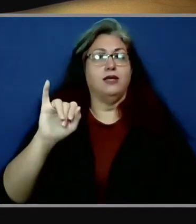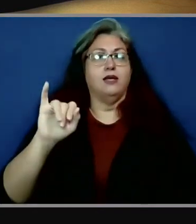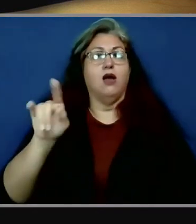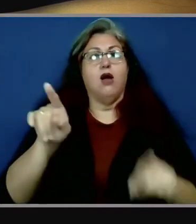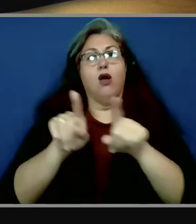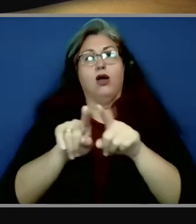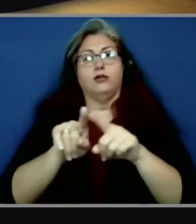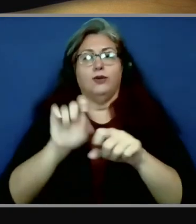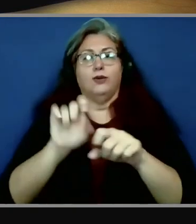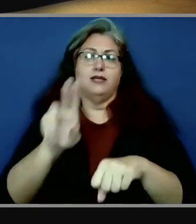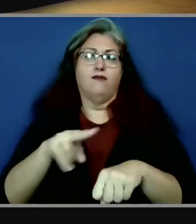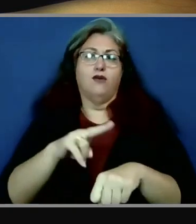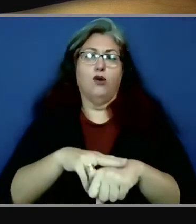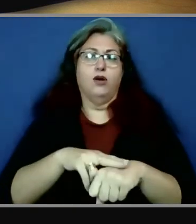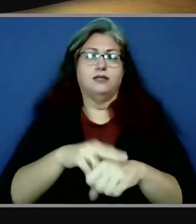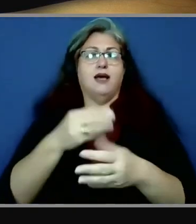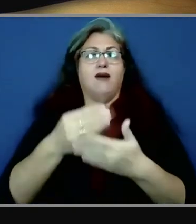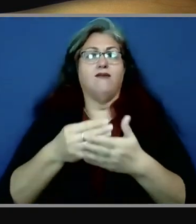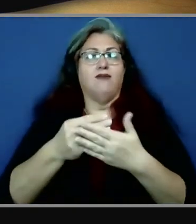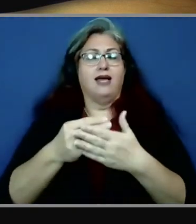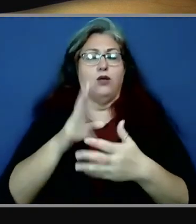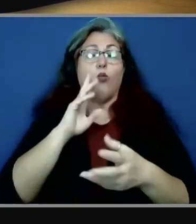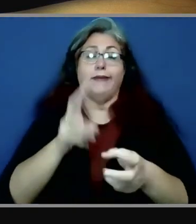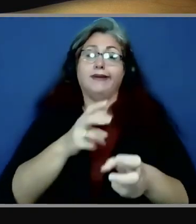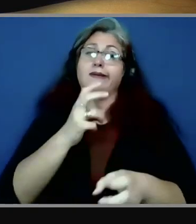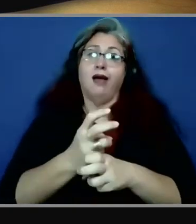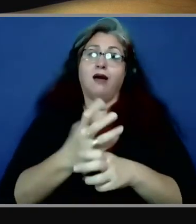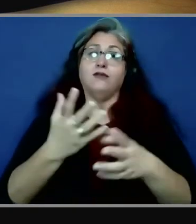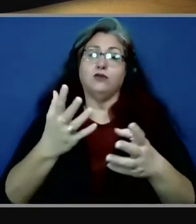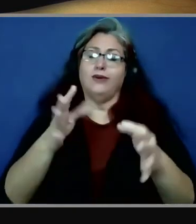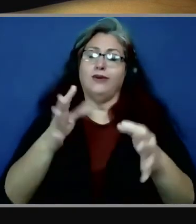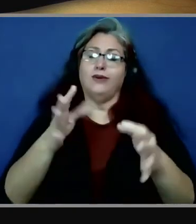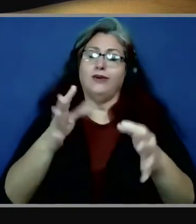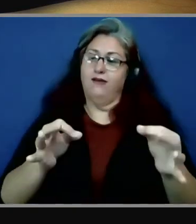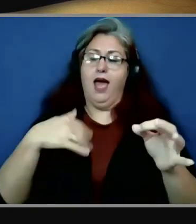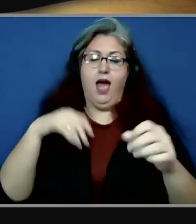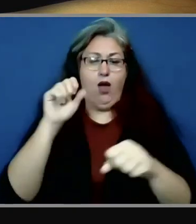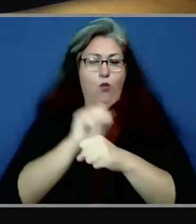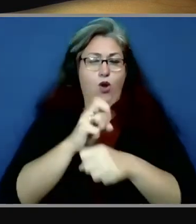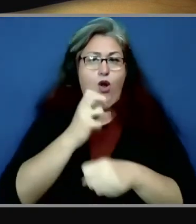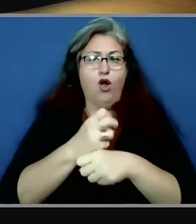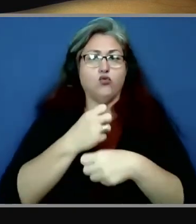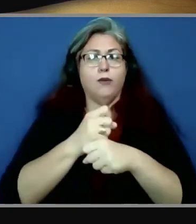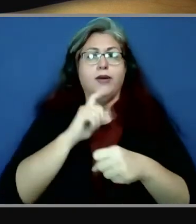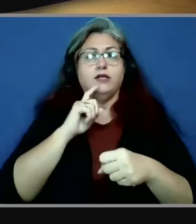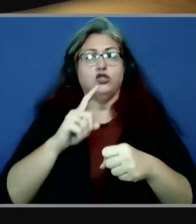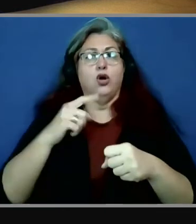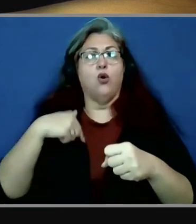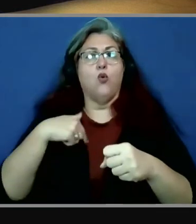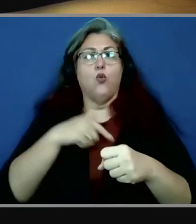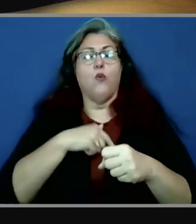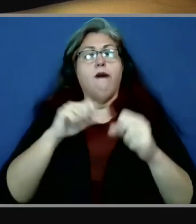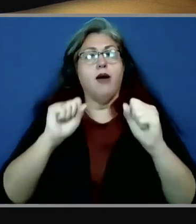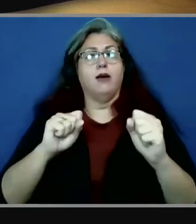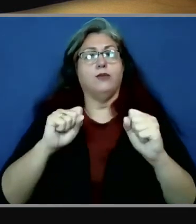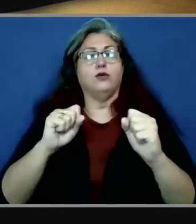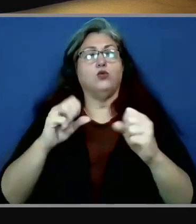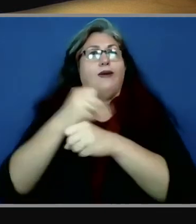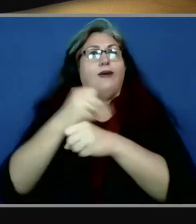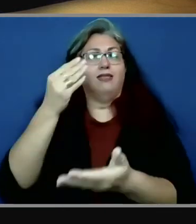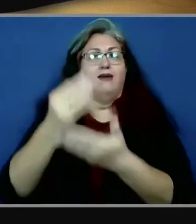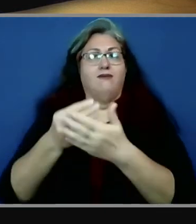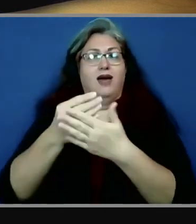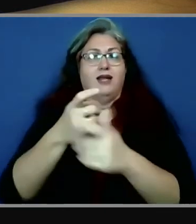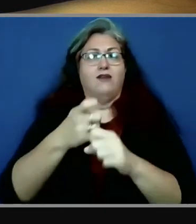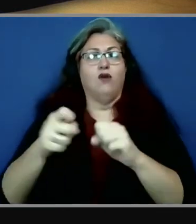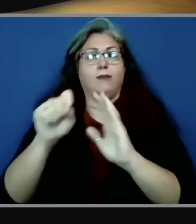also, of course, the funding will be very tough, so definitely I will work hard to make sure that we can get fundings also from the